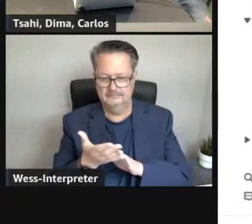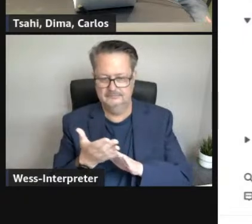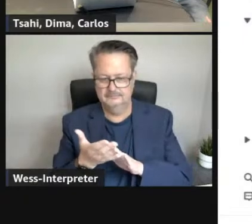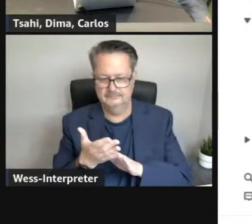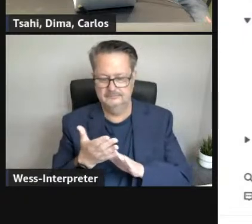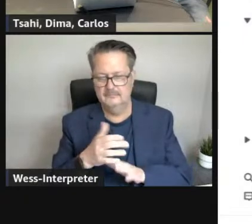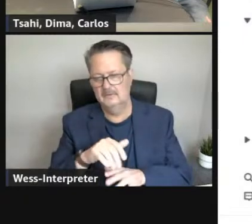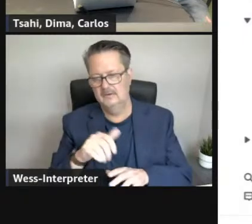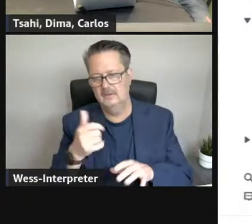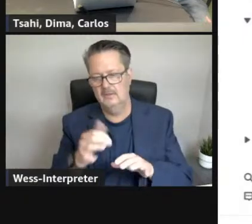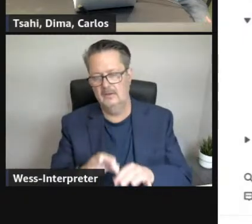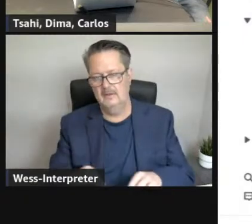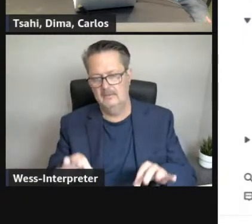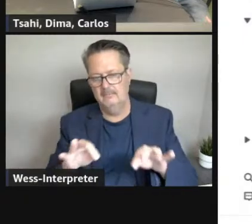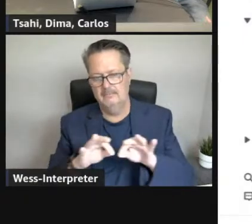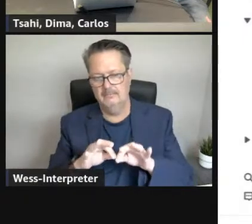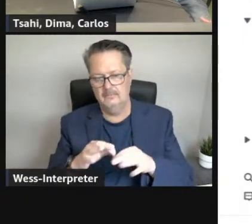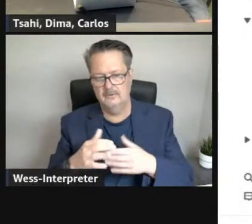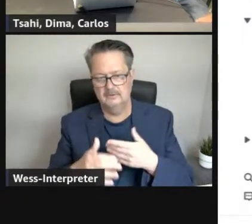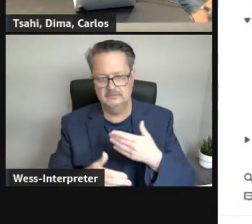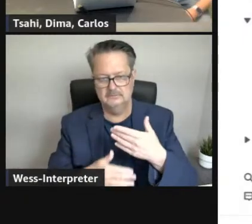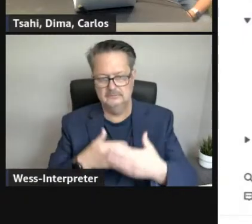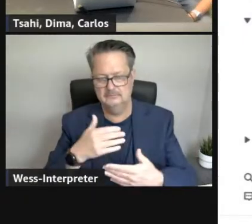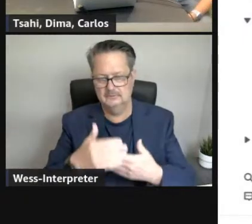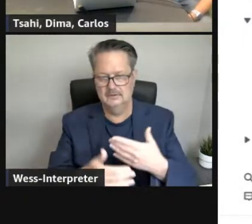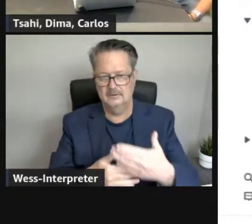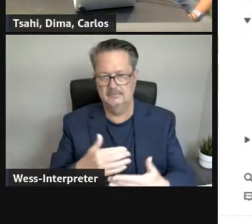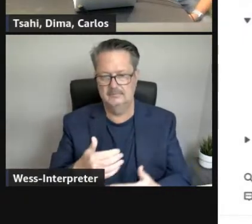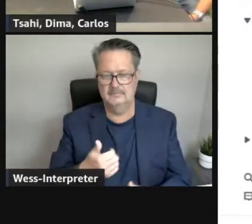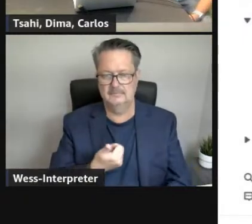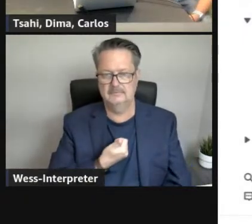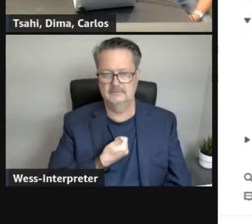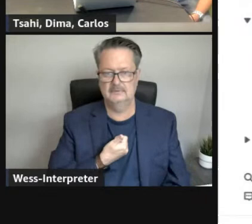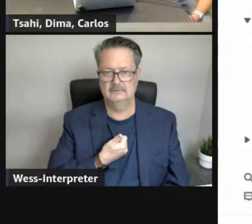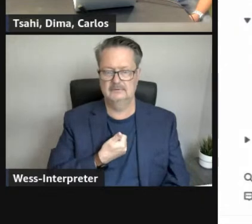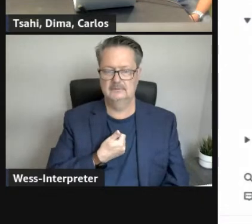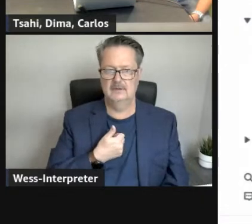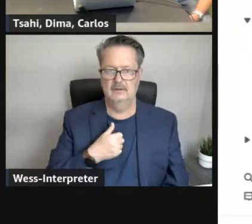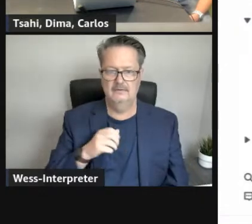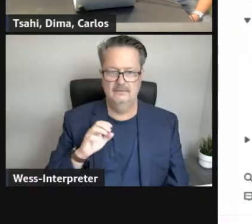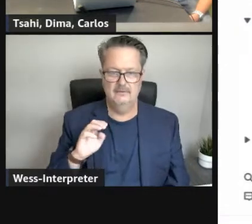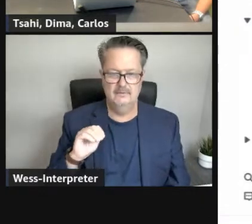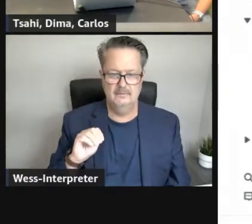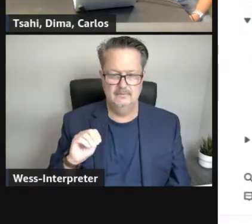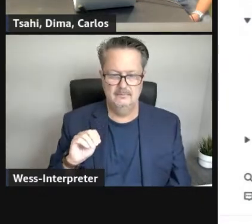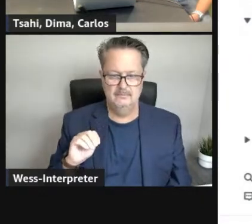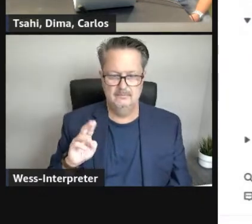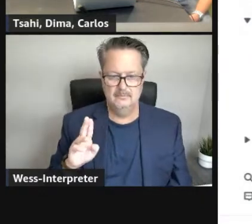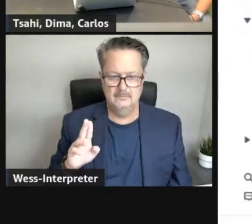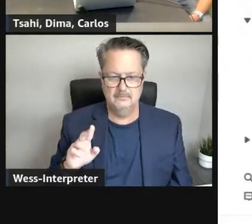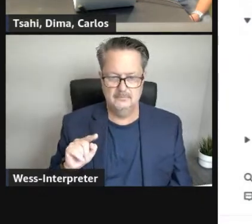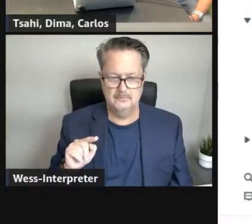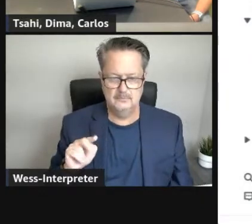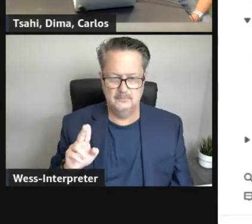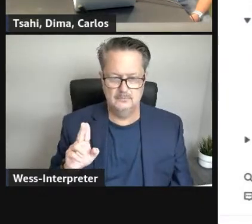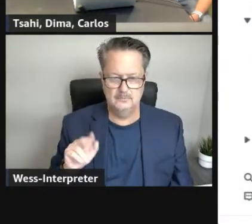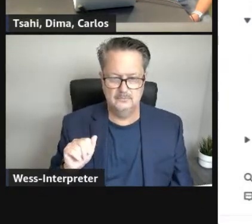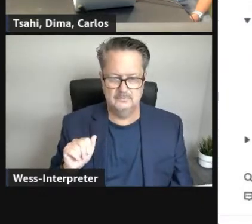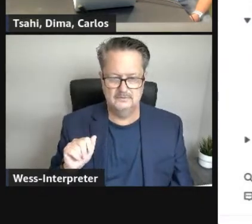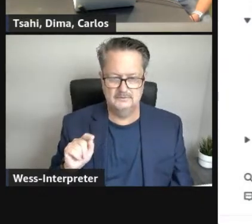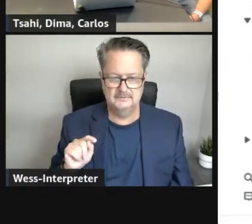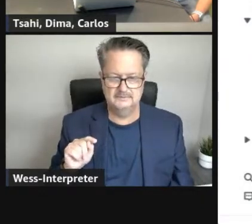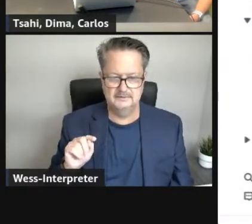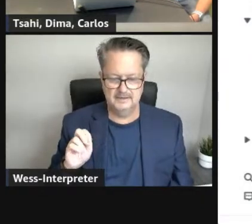Another important step that I want to show is the self-mutate step. So this is a self-mutating pipeline. And what it means is that in addition to